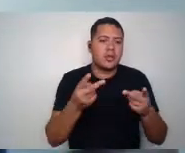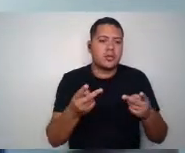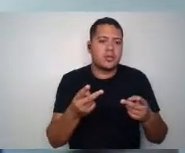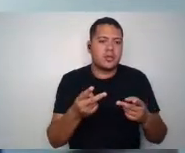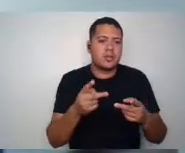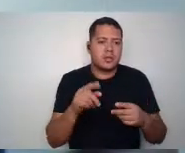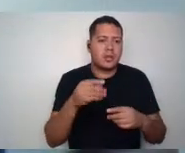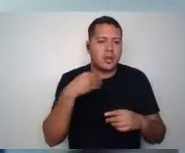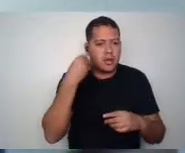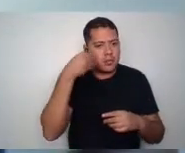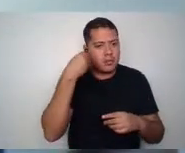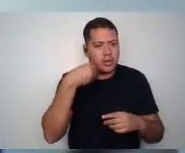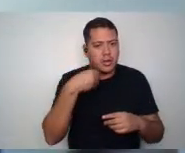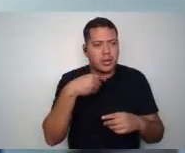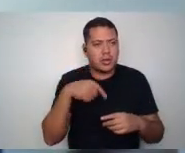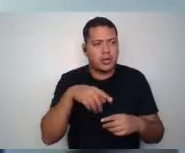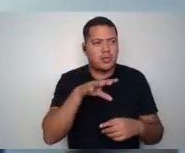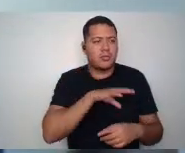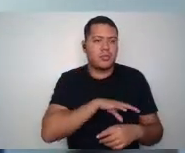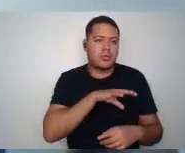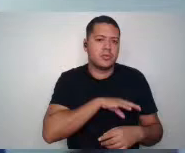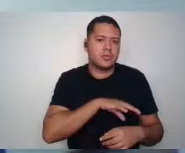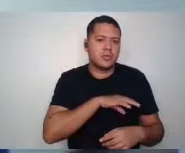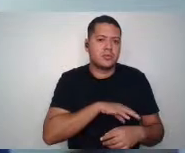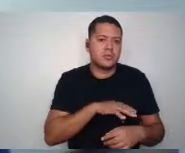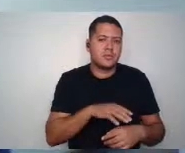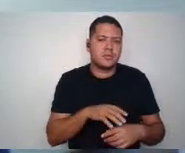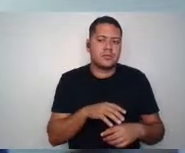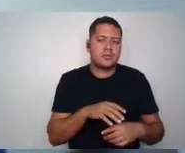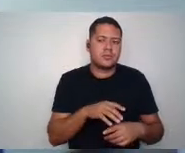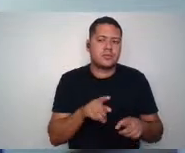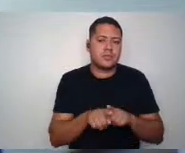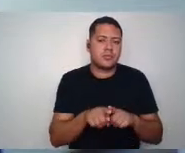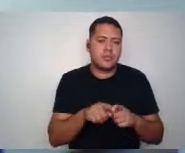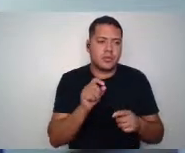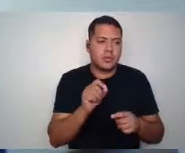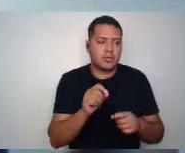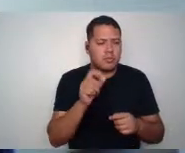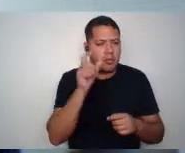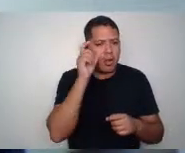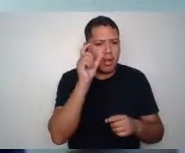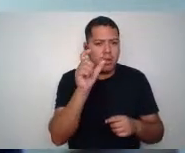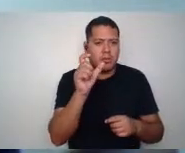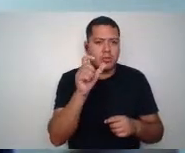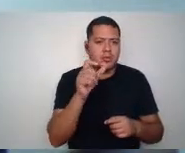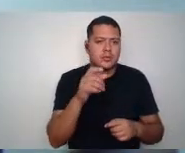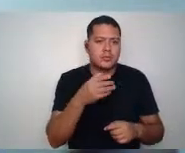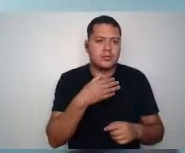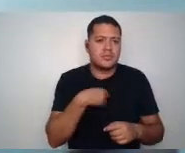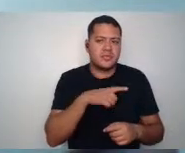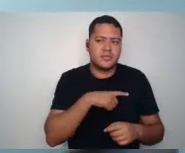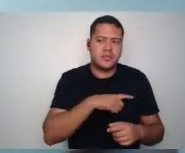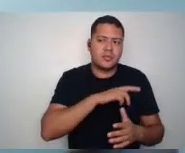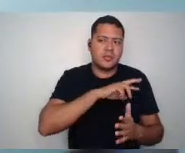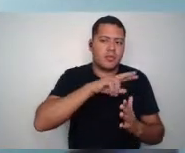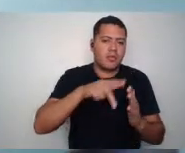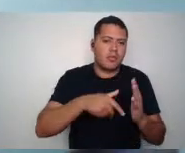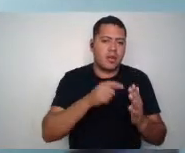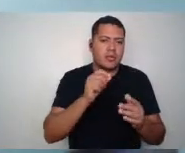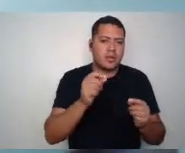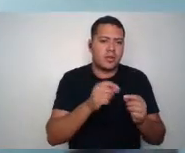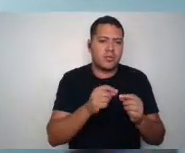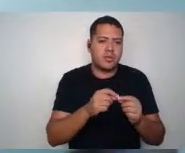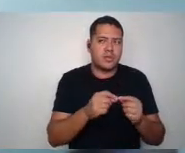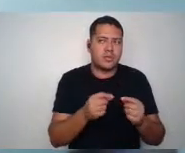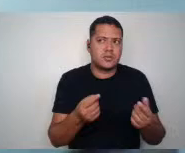2006-17. It started in the Brazilian legislation, which is a bit different from the Portuguese experience. And it's something alarming. I would have a lot of